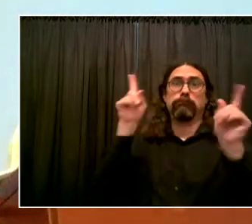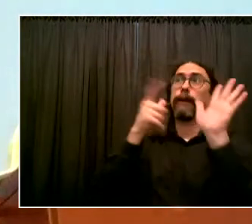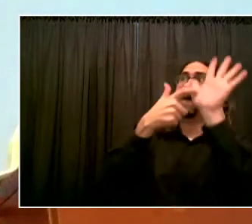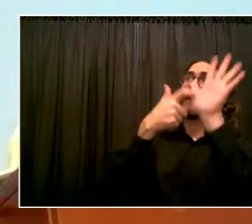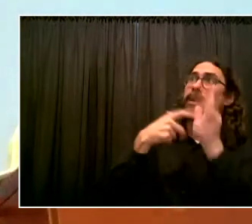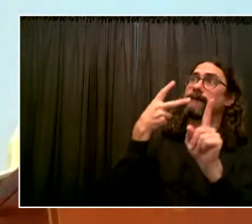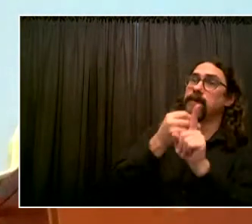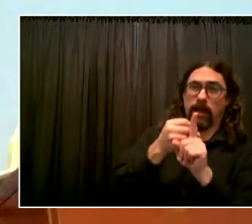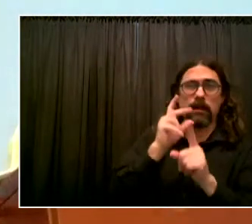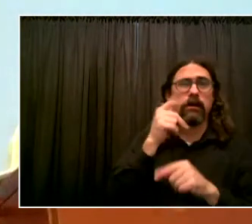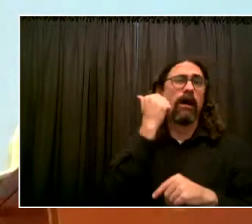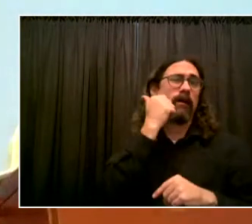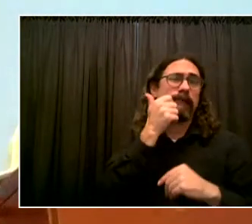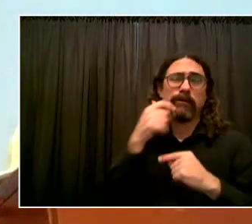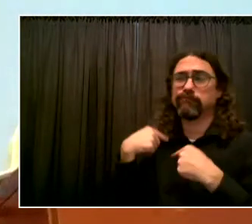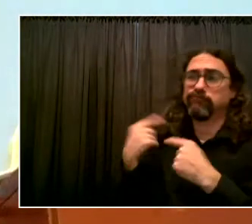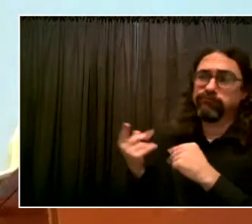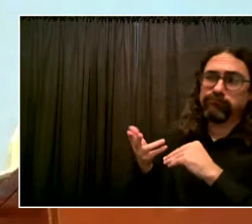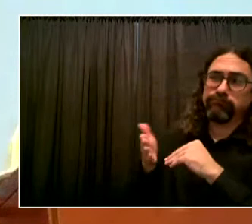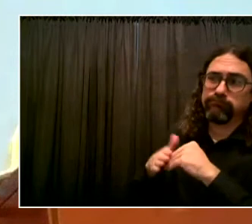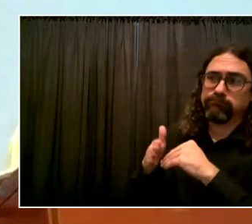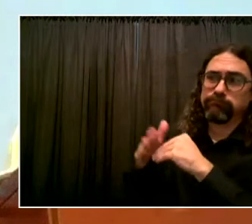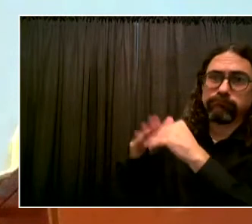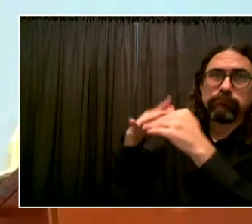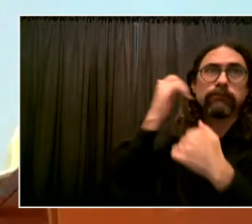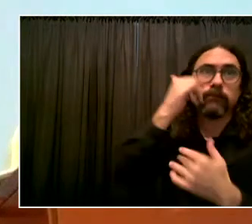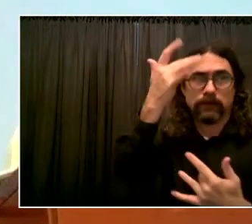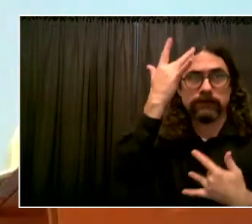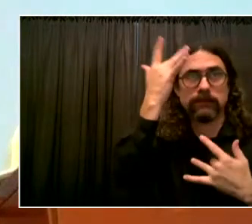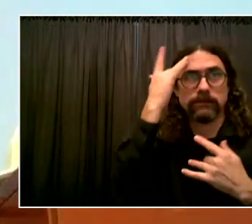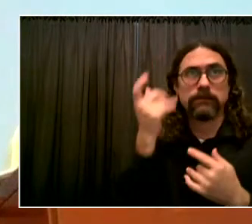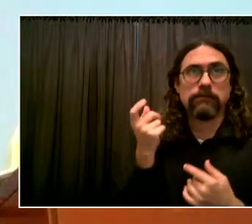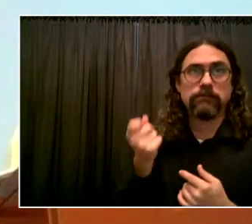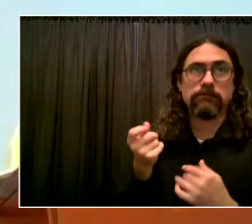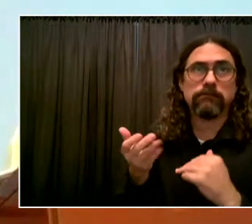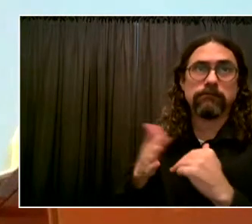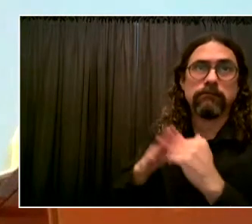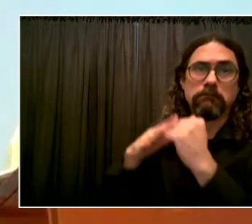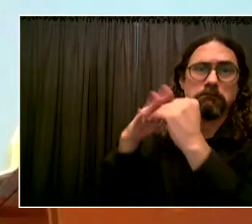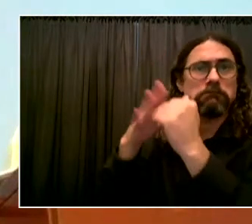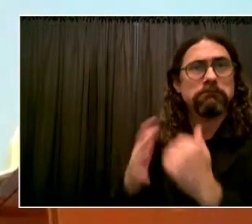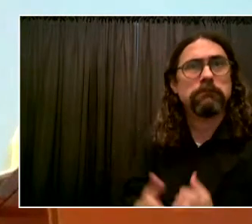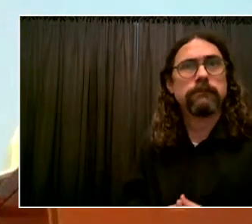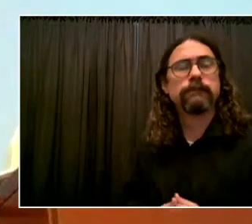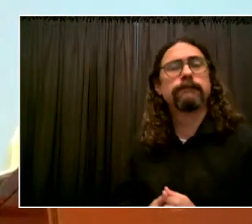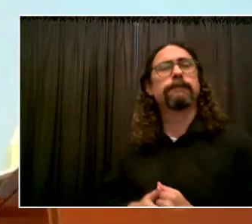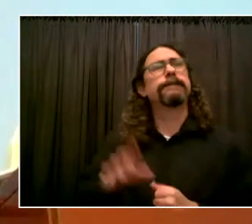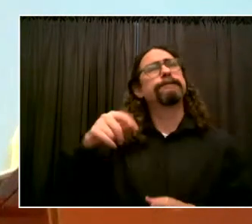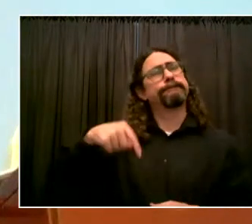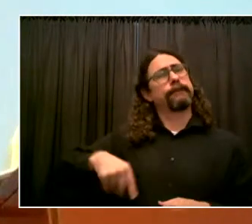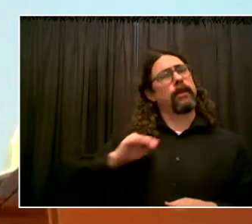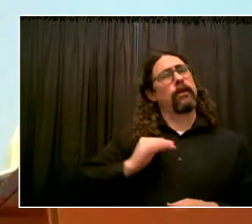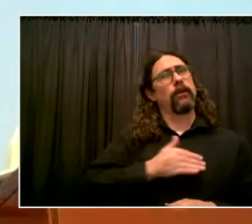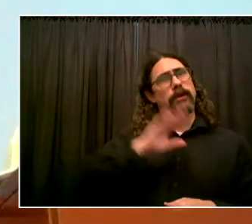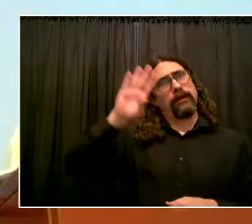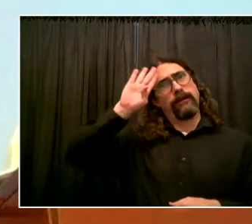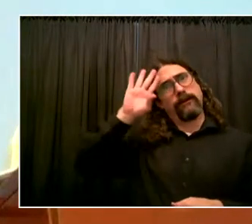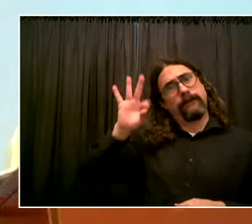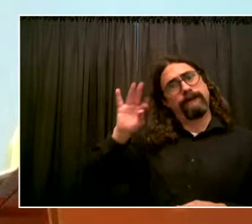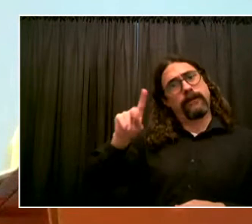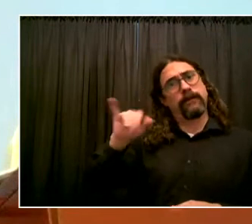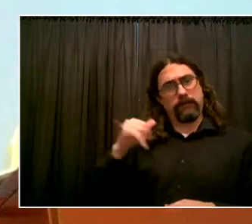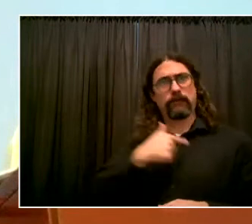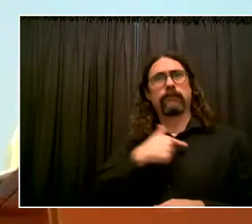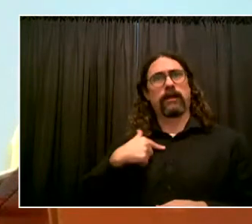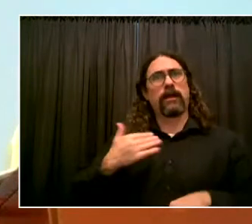them for both reasons. If you're sick, you're sick. It's a dangerous job. I get it. If you're not sick,